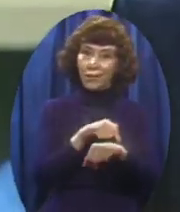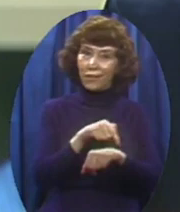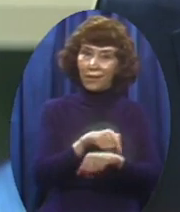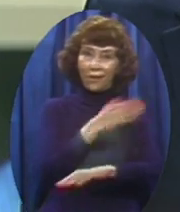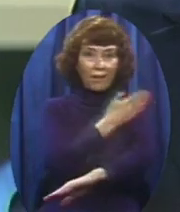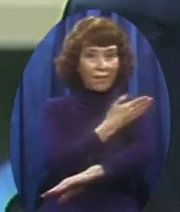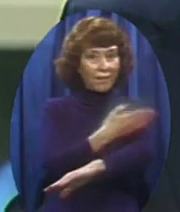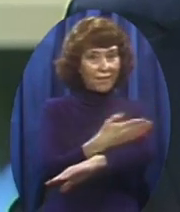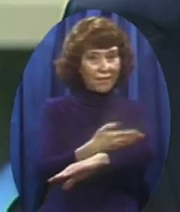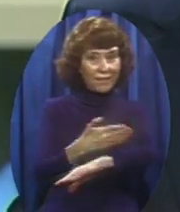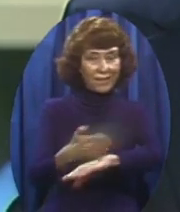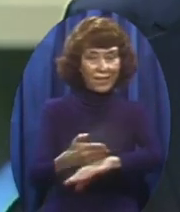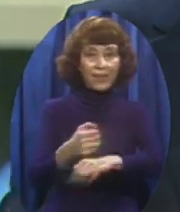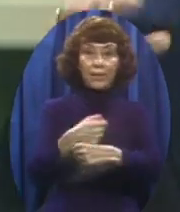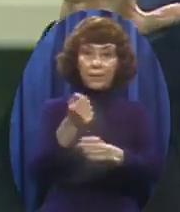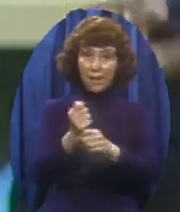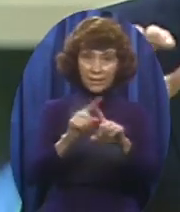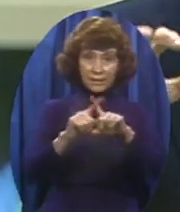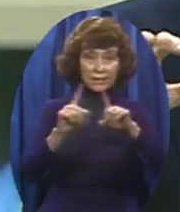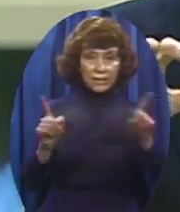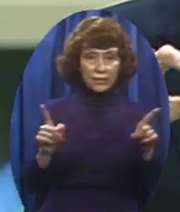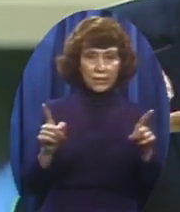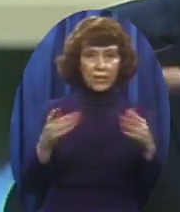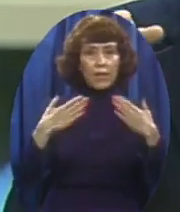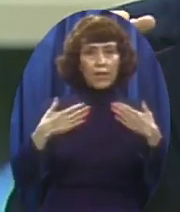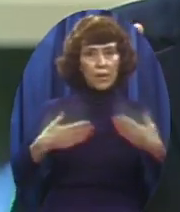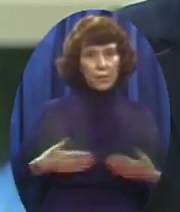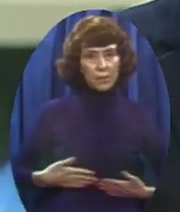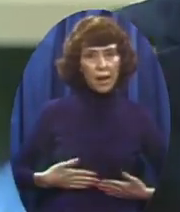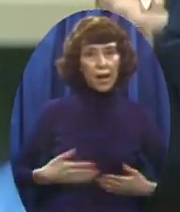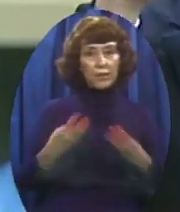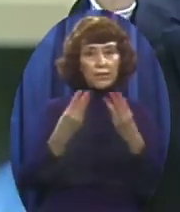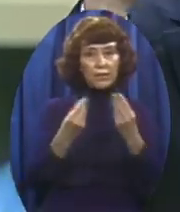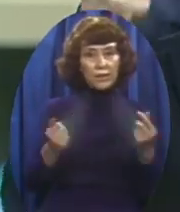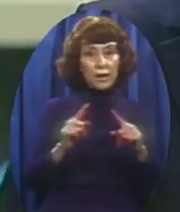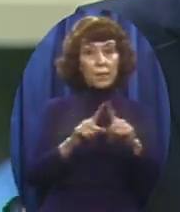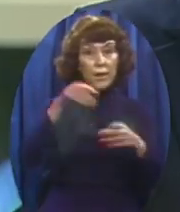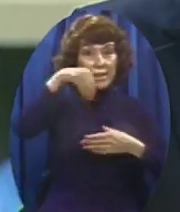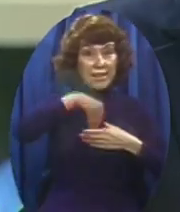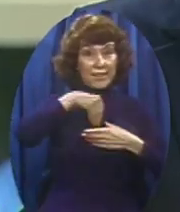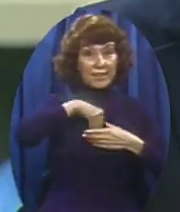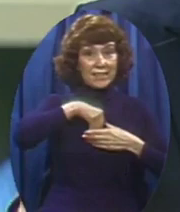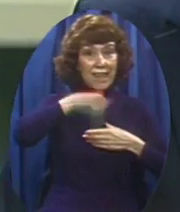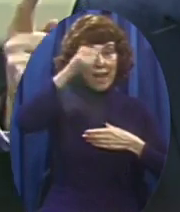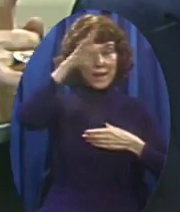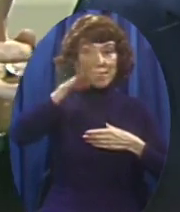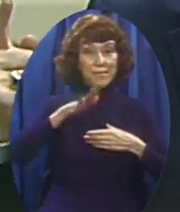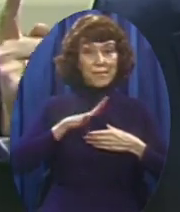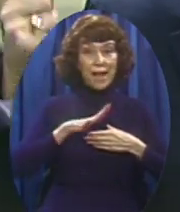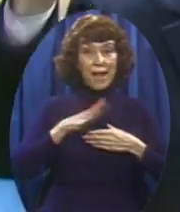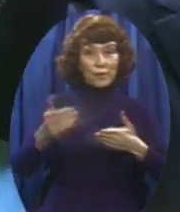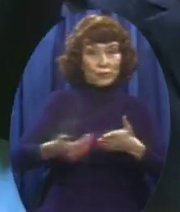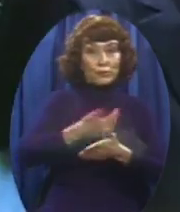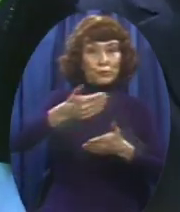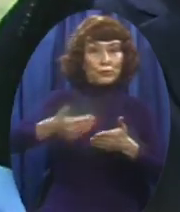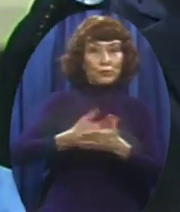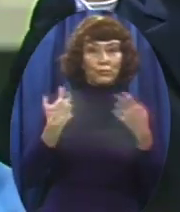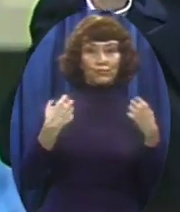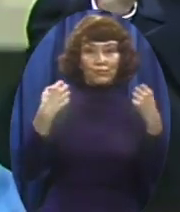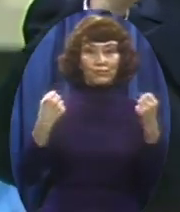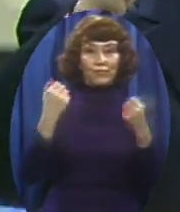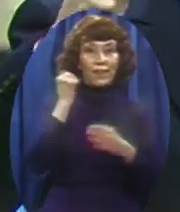does make a difference. But though the outward man perish, yet the inward man is renewed day by day. You can continue growing in